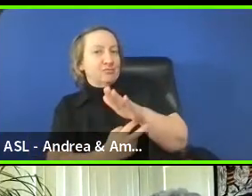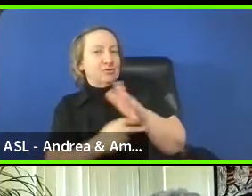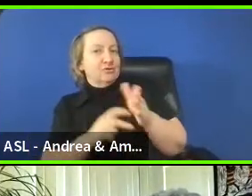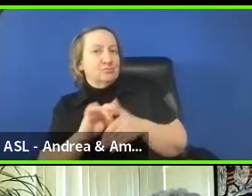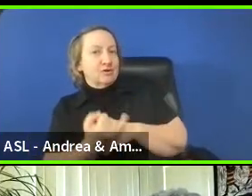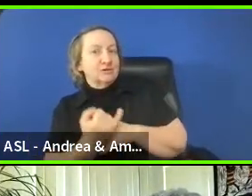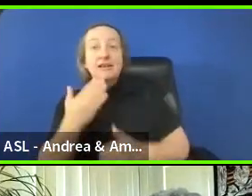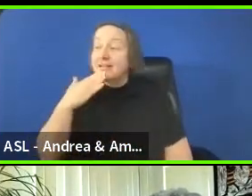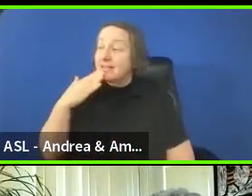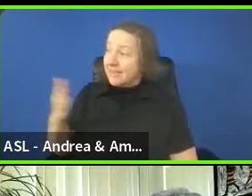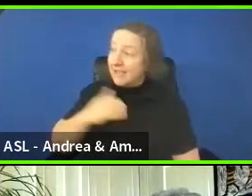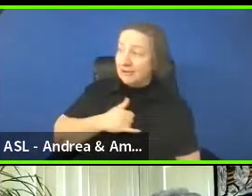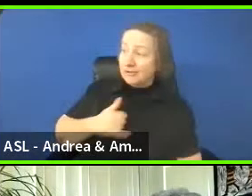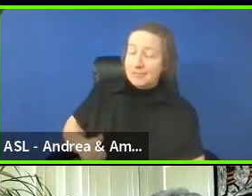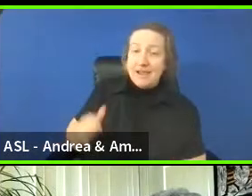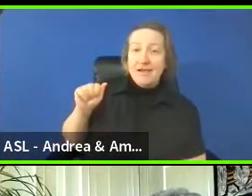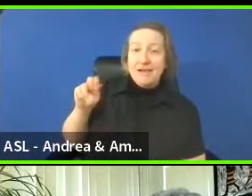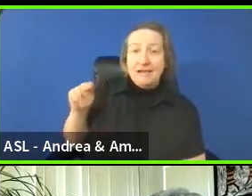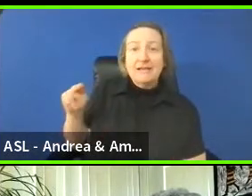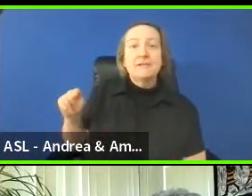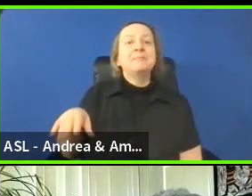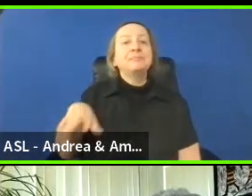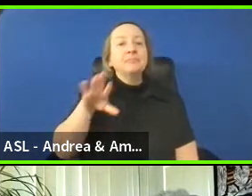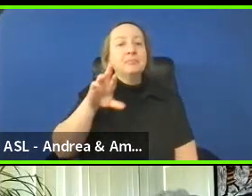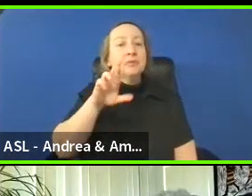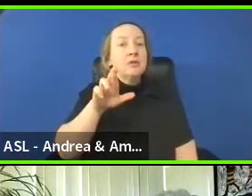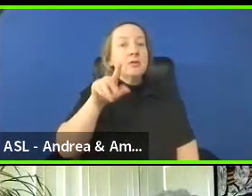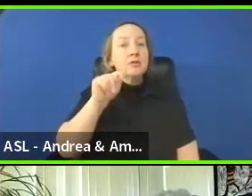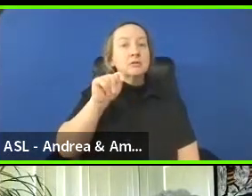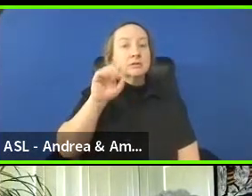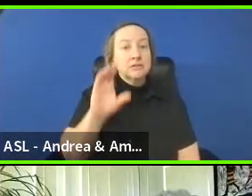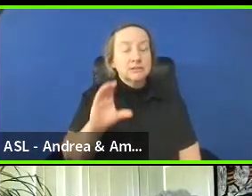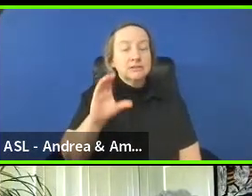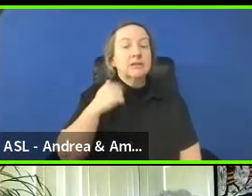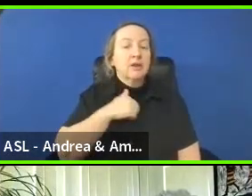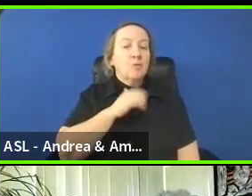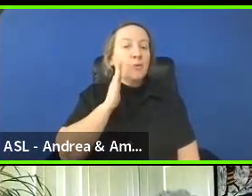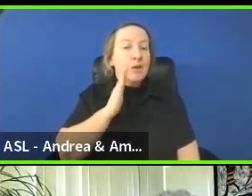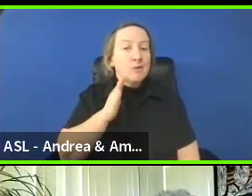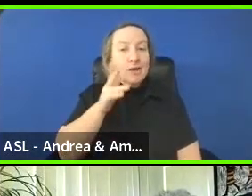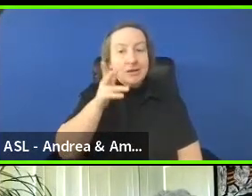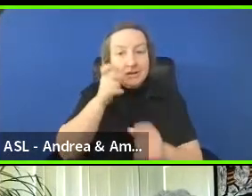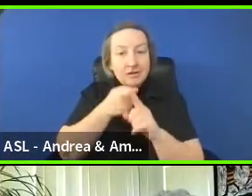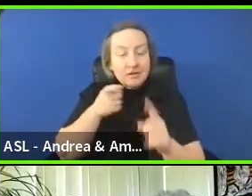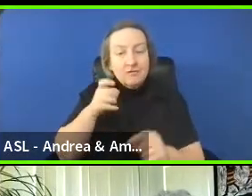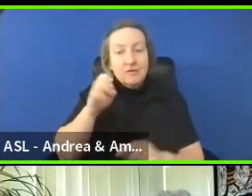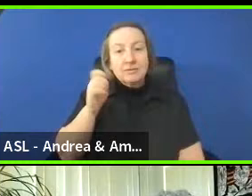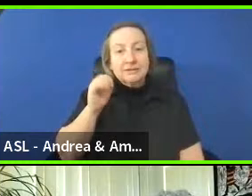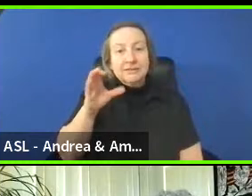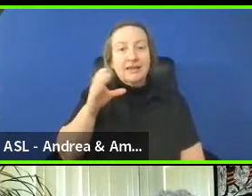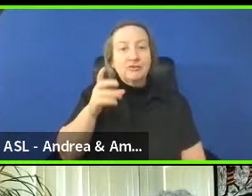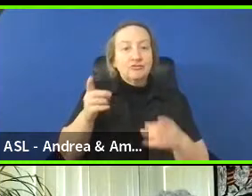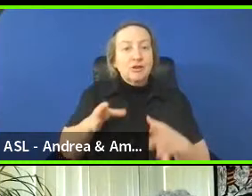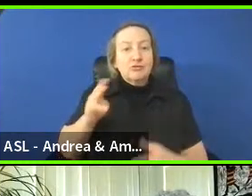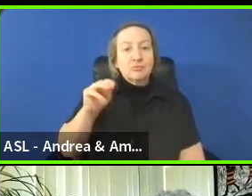Ann. From the RTC, we will hear from Executive Director Matt Ransom.